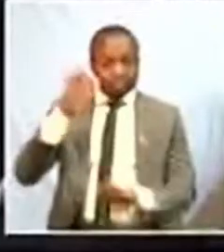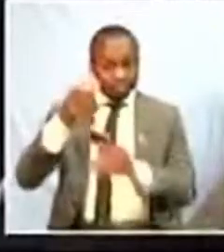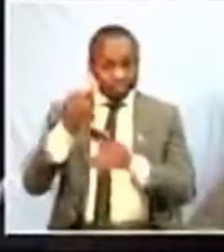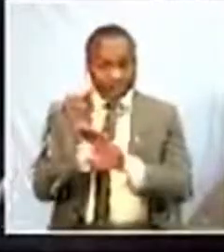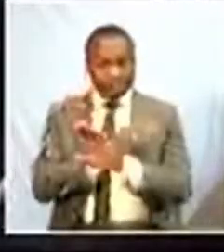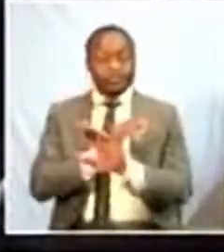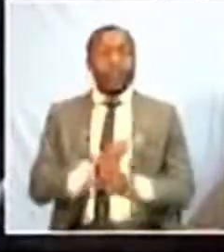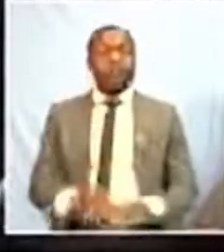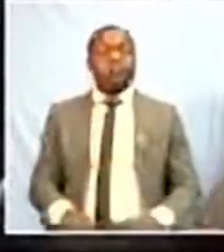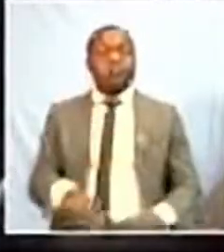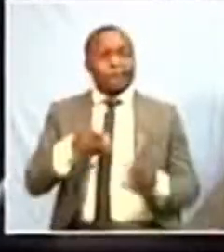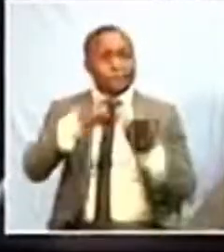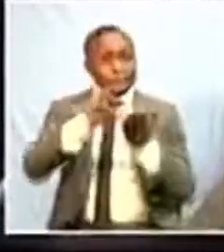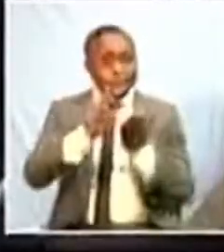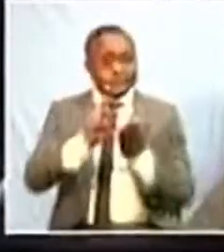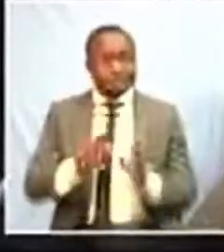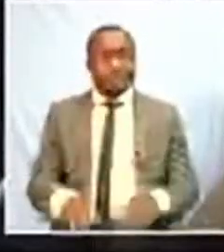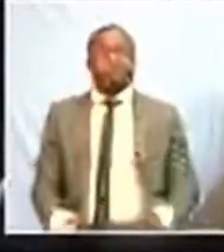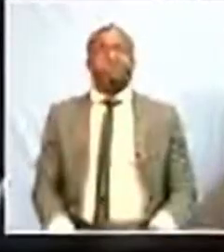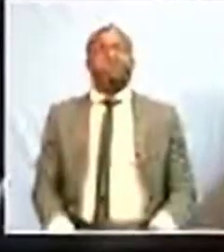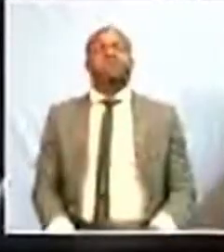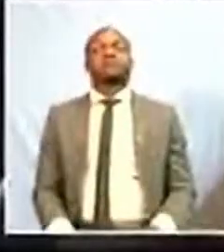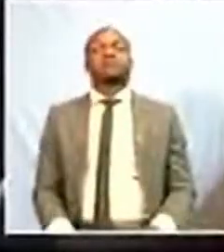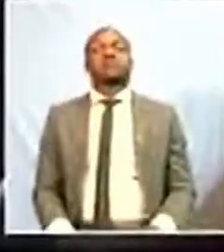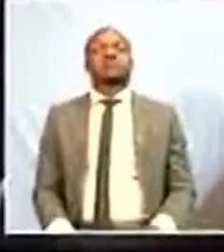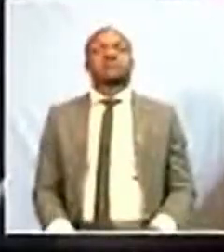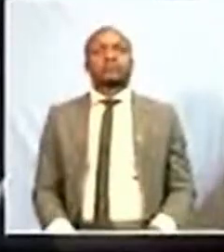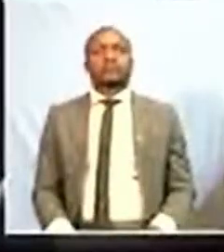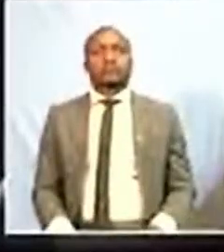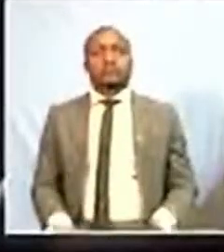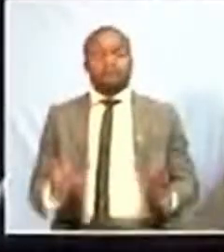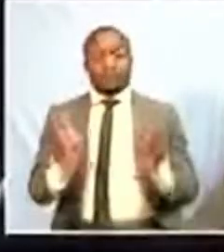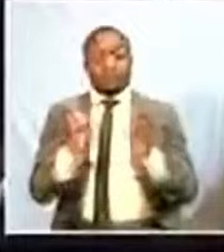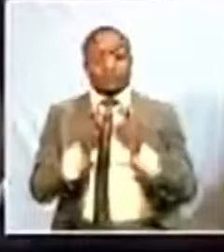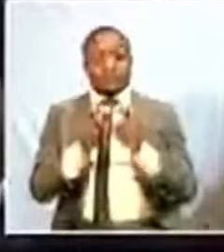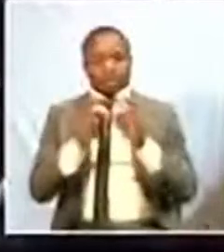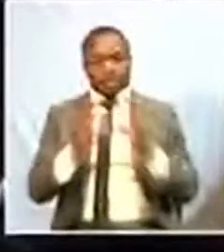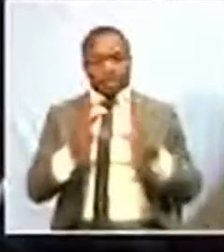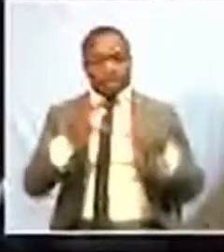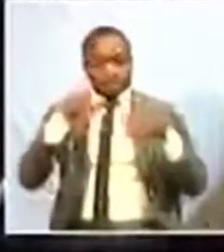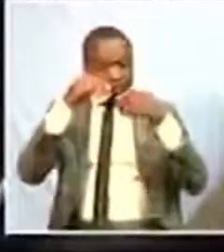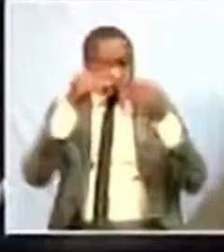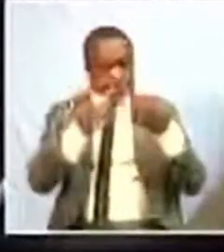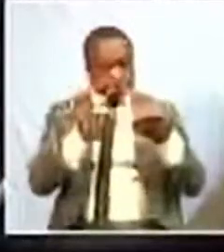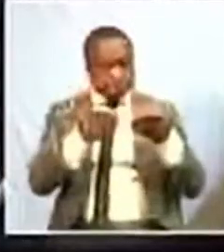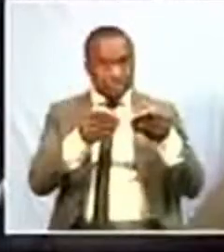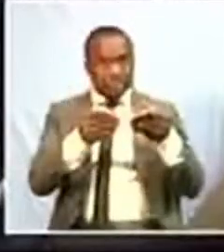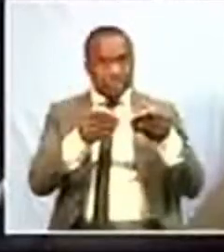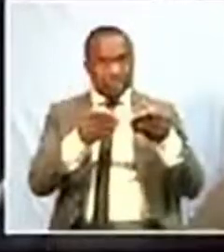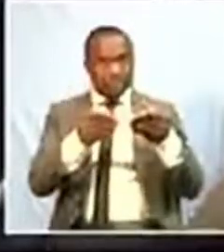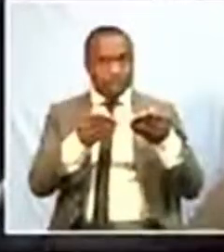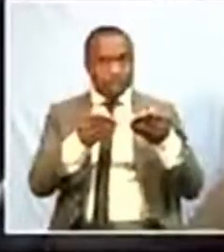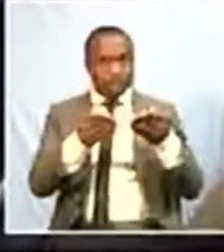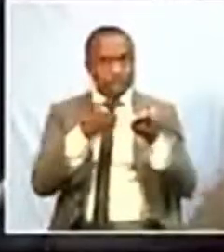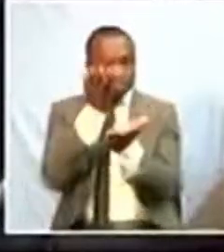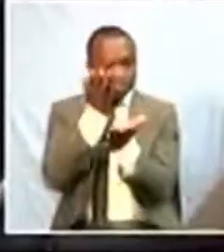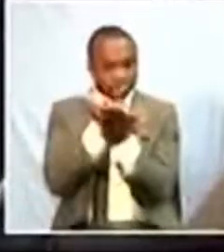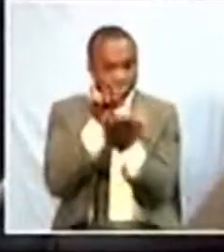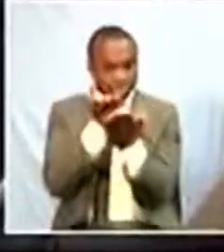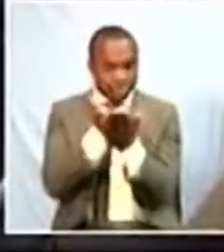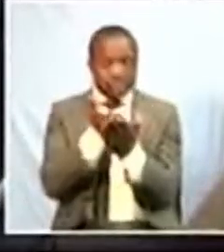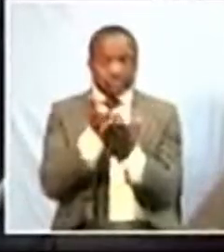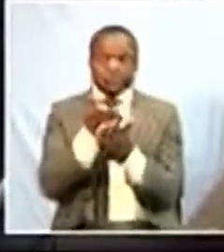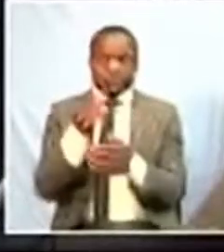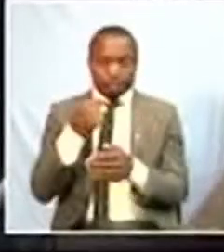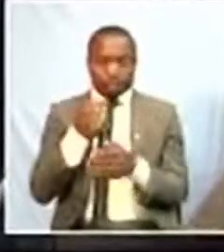before they are paid, a contractor would issue what he can call a claim to say,